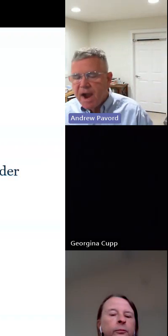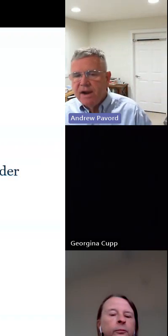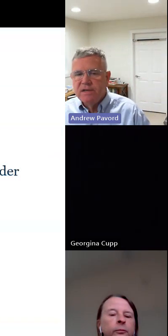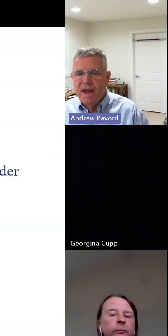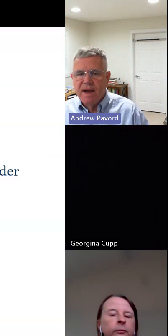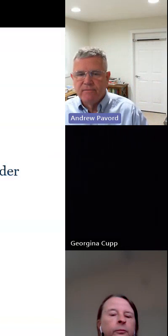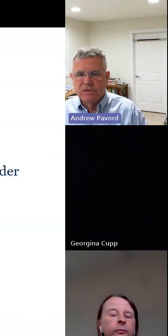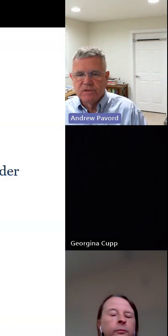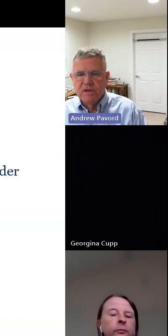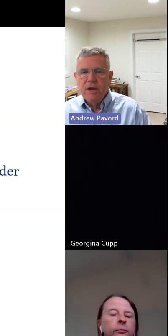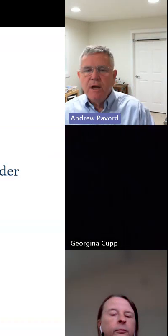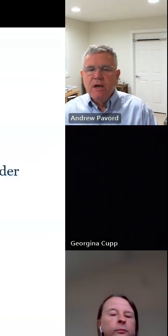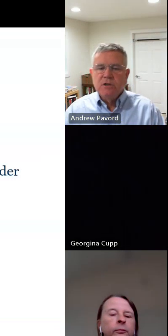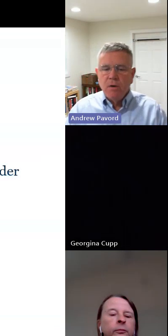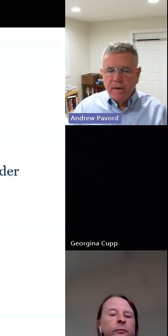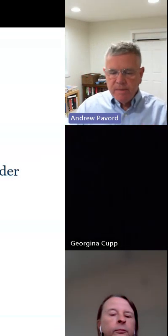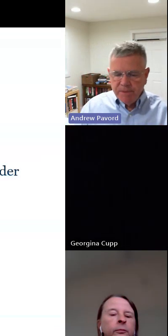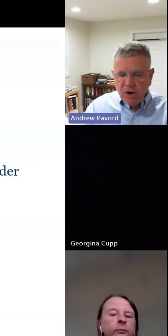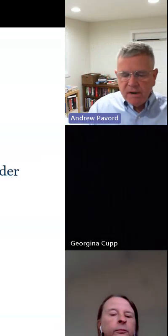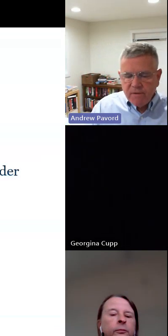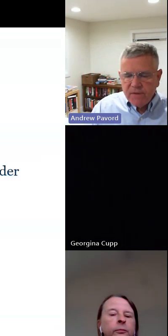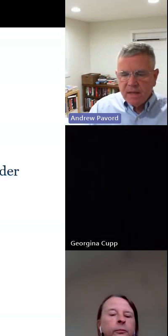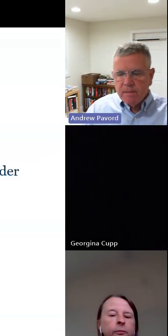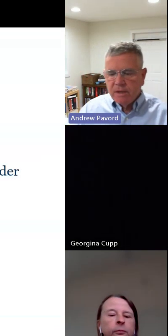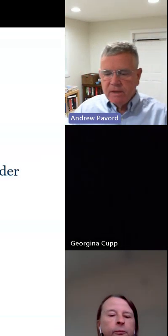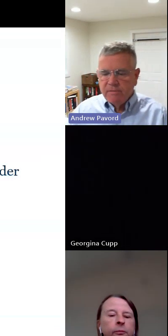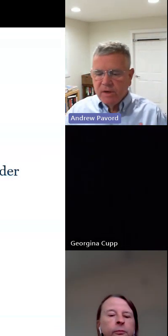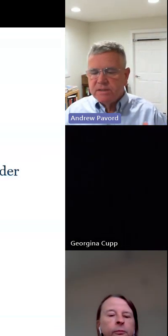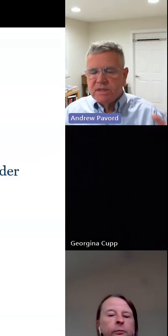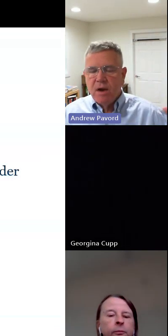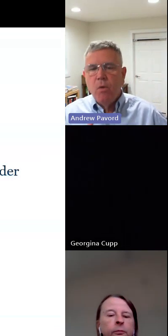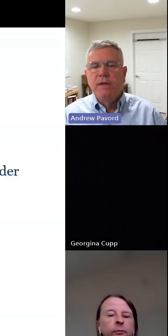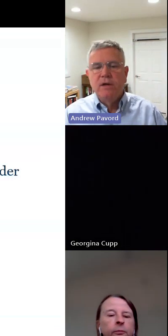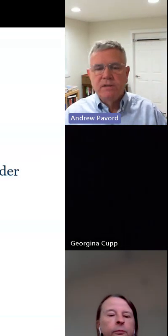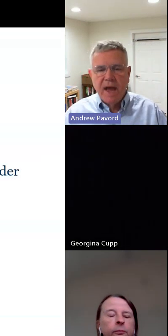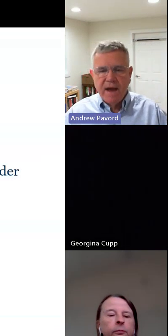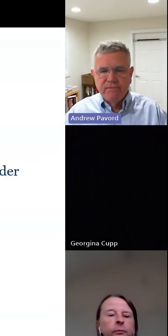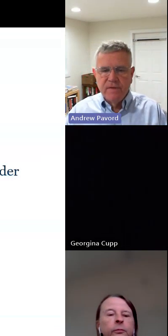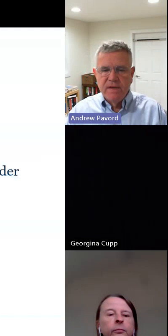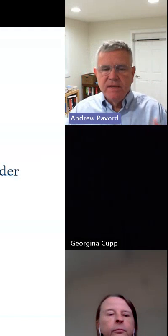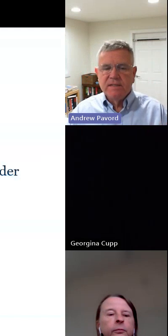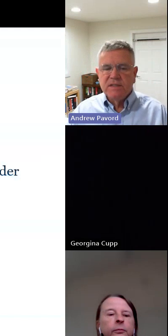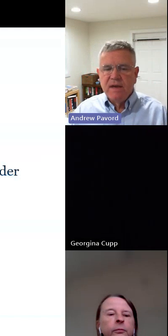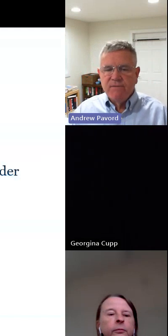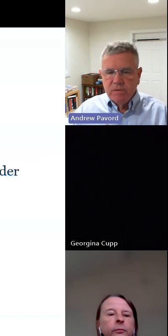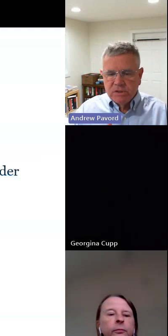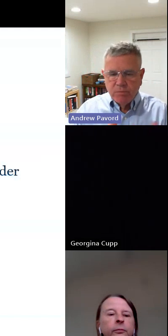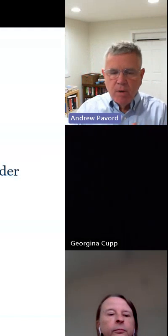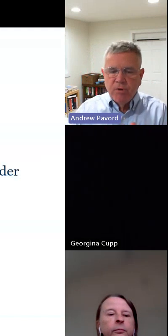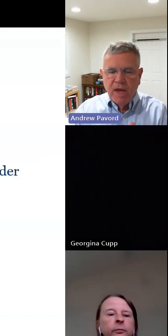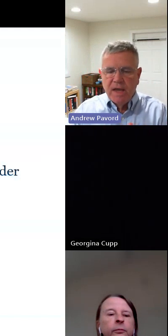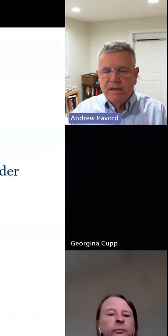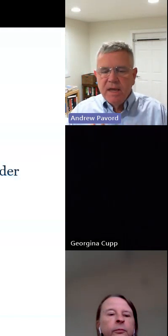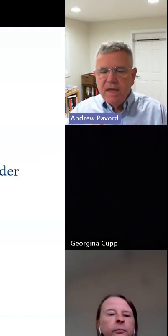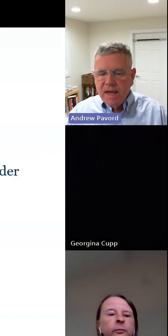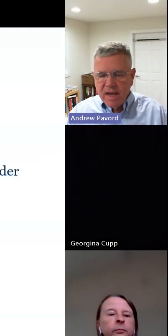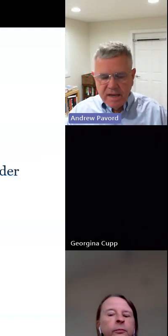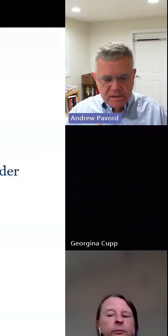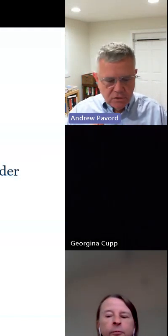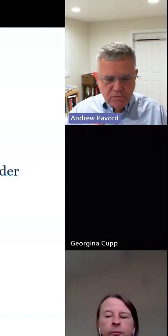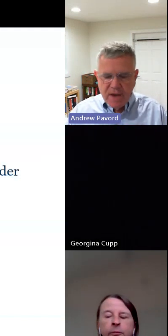an expired TAF? So the period of availability for, let's say, a 1-year TAF, let's say if it was